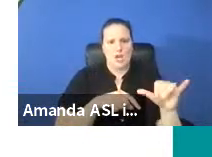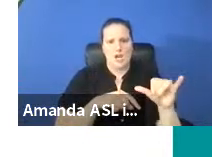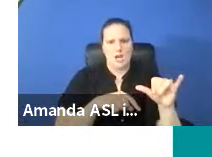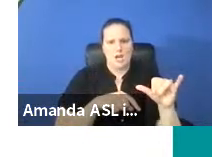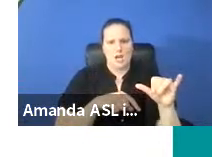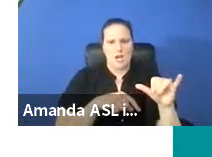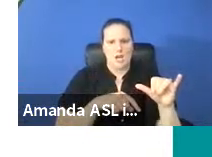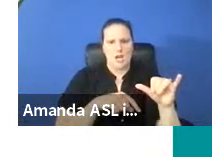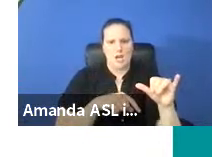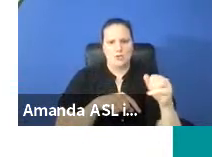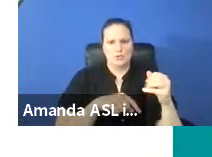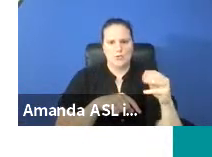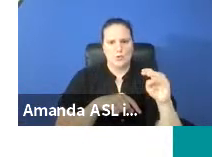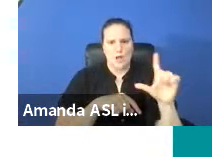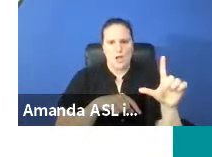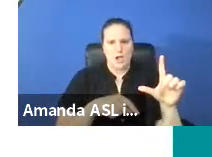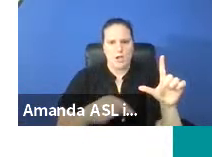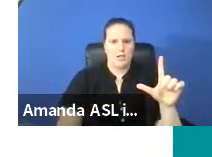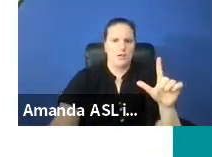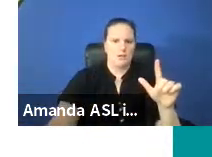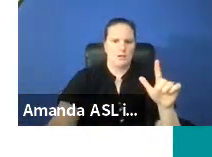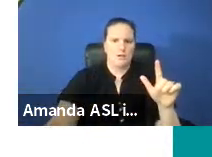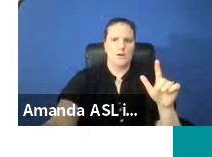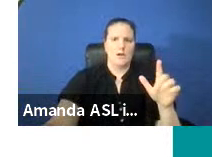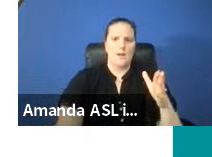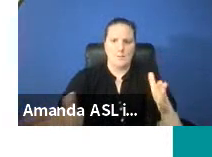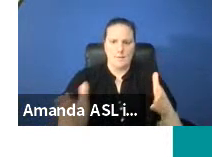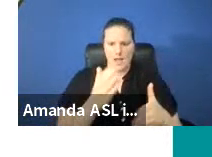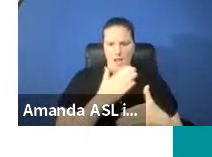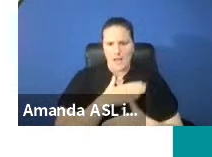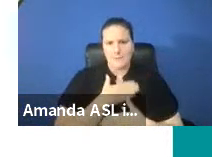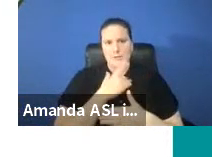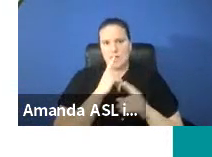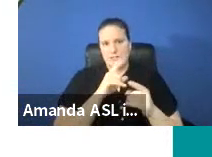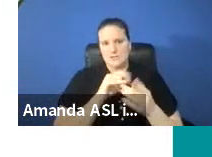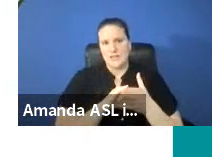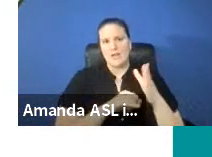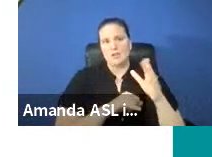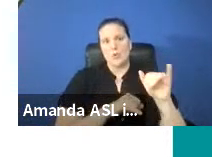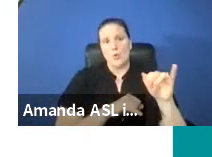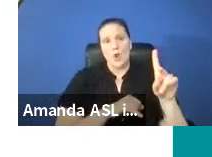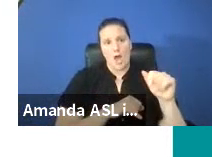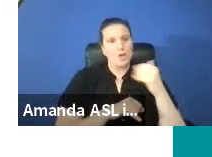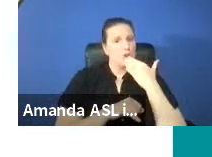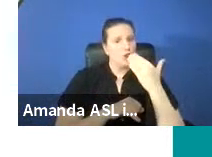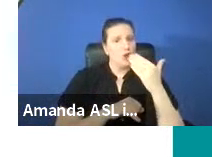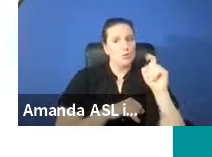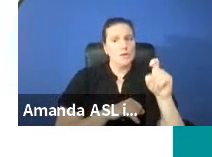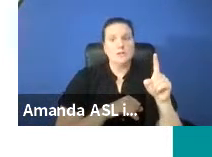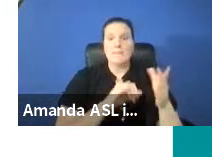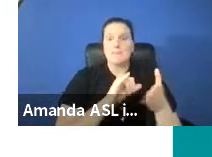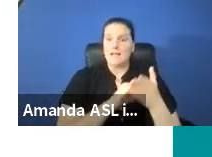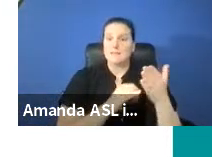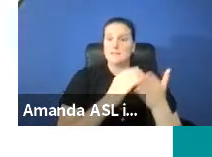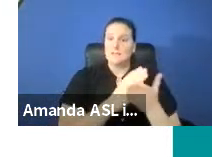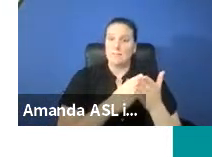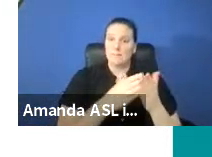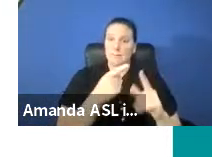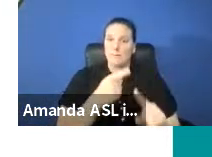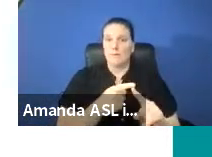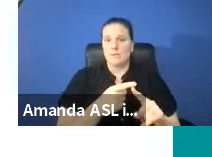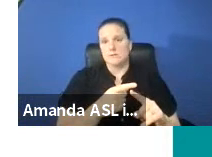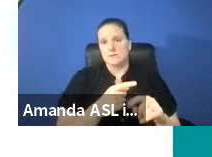Jonelle, or Greg. I'm happy to take it. Yolanda, that's a good question. I think in Some instances, it could potentially be,